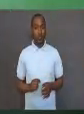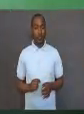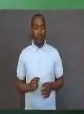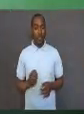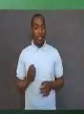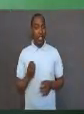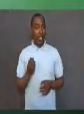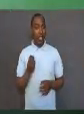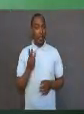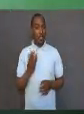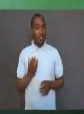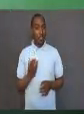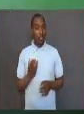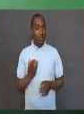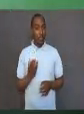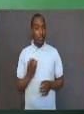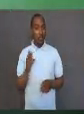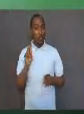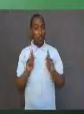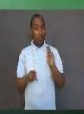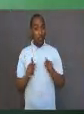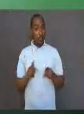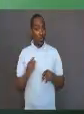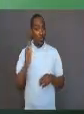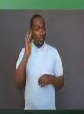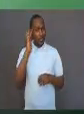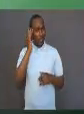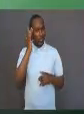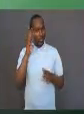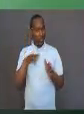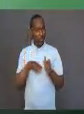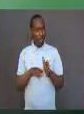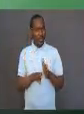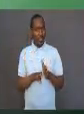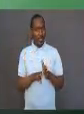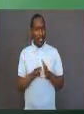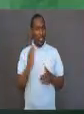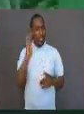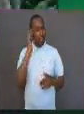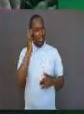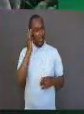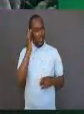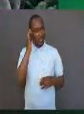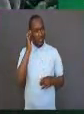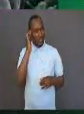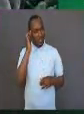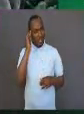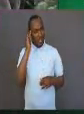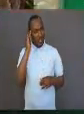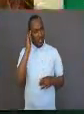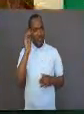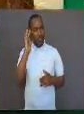Most often, when people think of bacteria, they think of